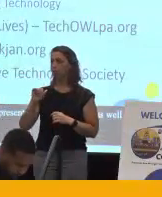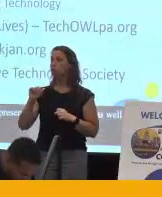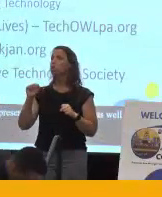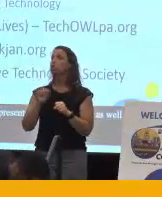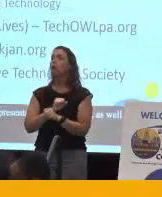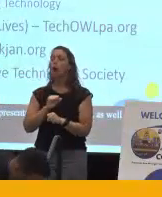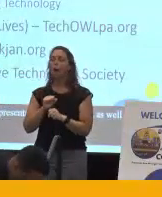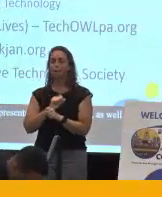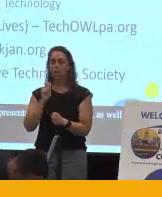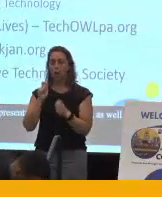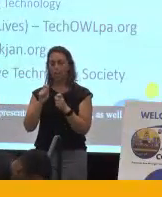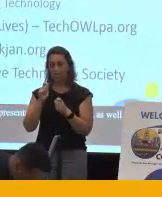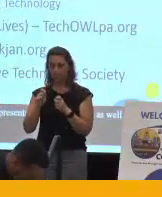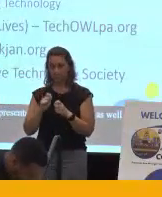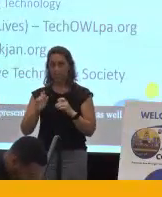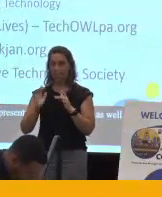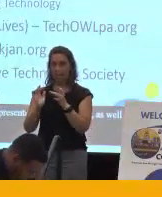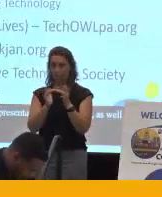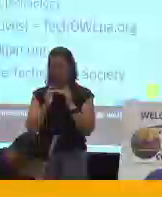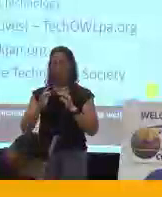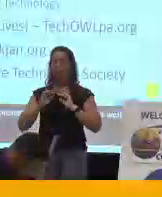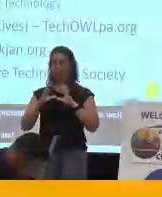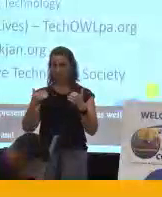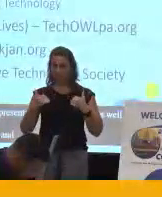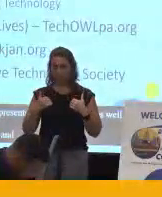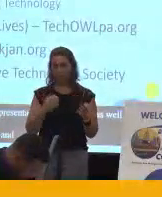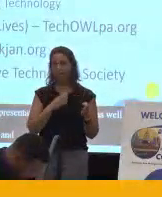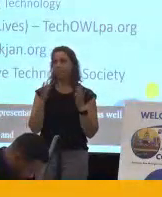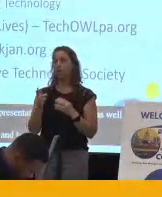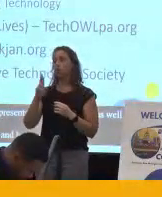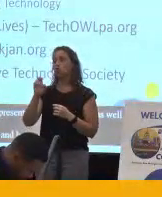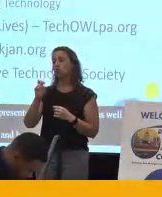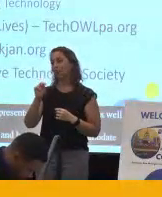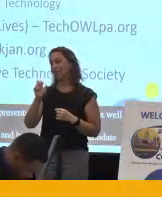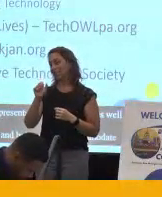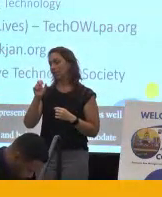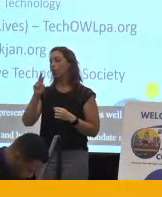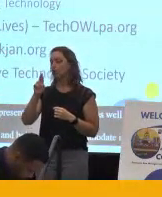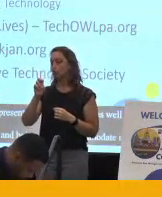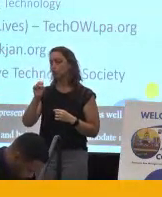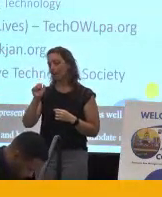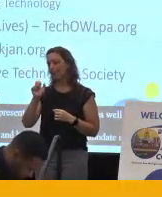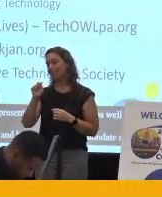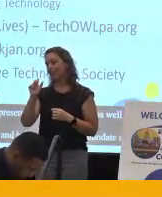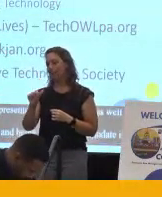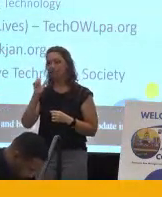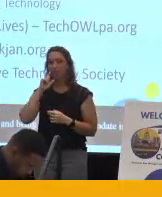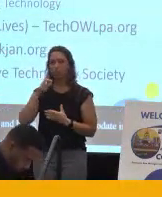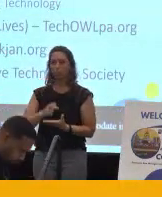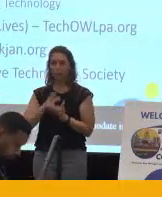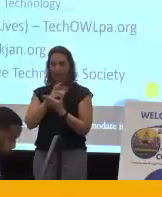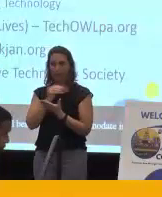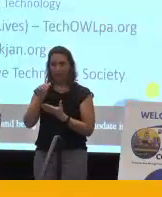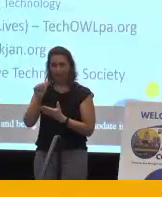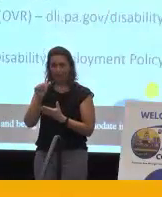accommodate for individuals with disabilities. RESNA, which is the Rehab Engineering and Assistive Technology Society of North America.